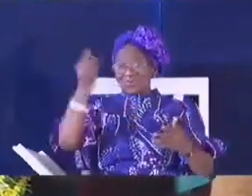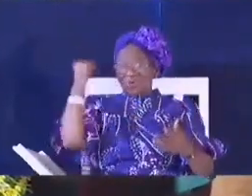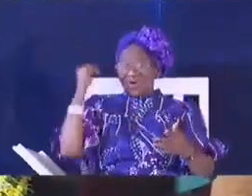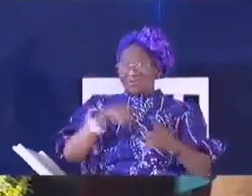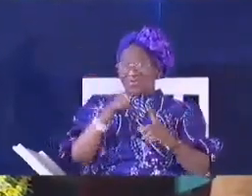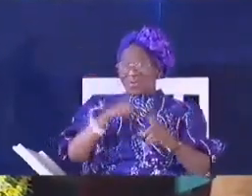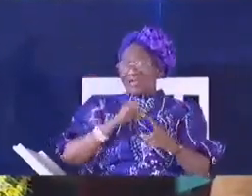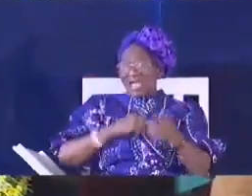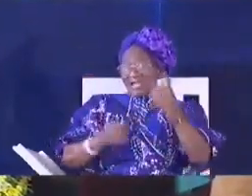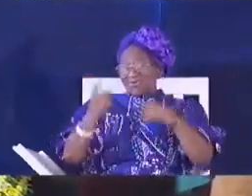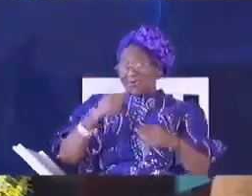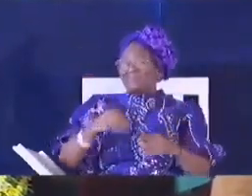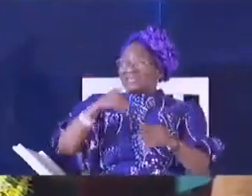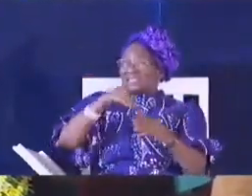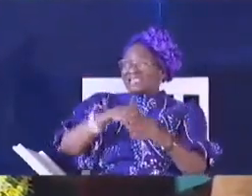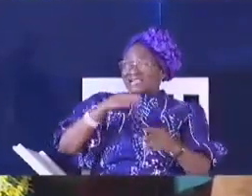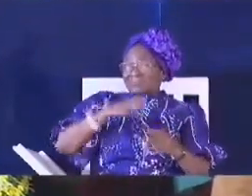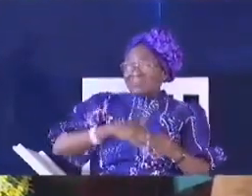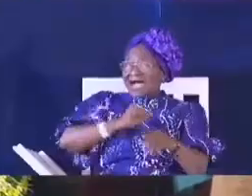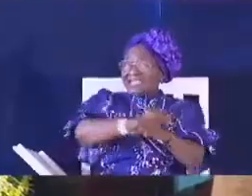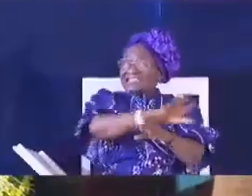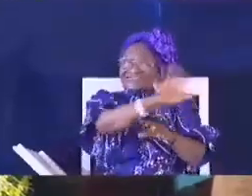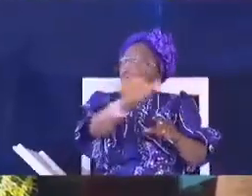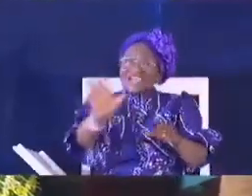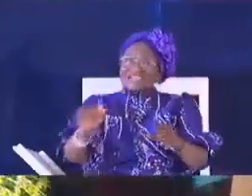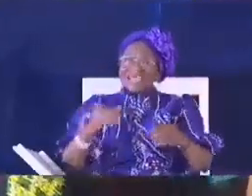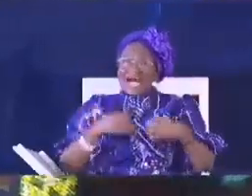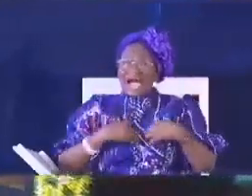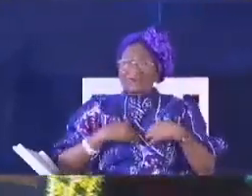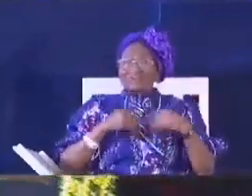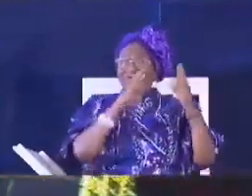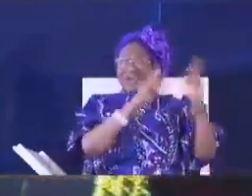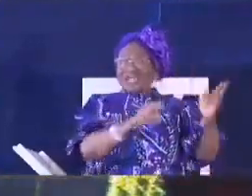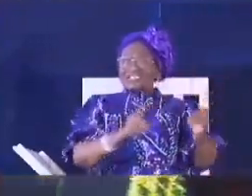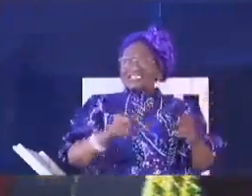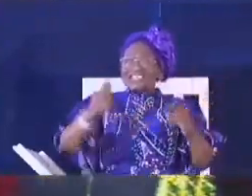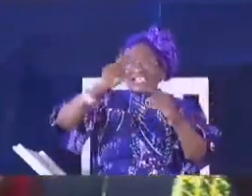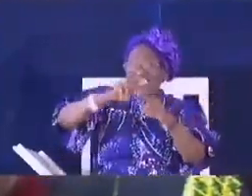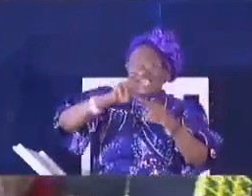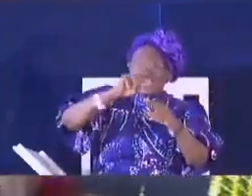My influence had already increased.